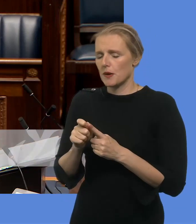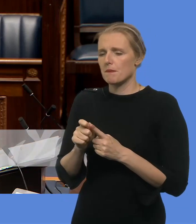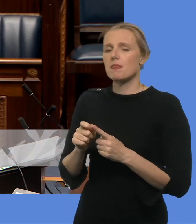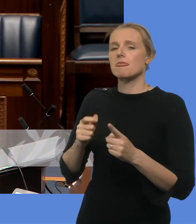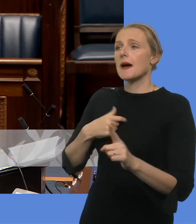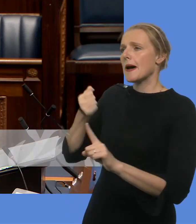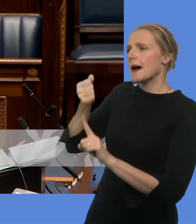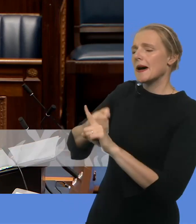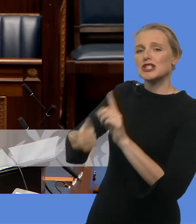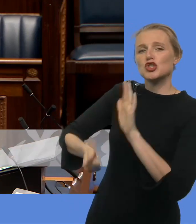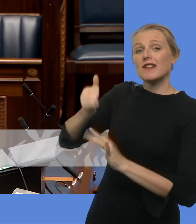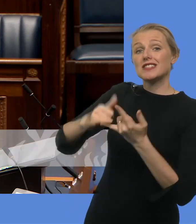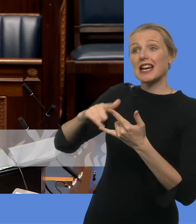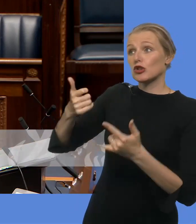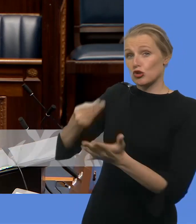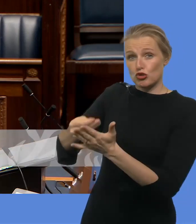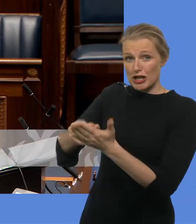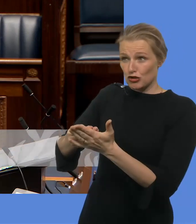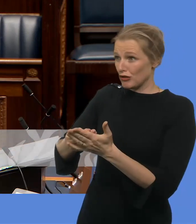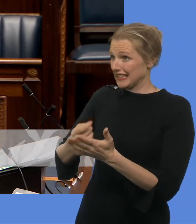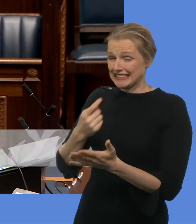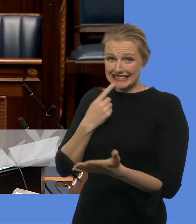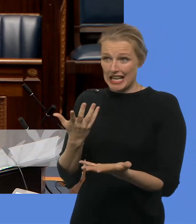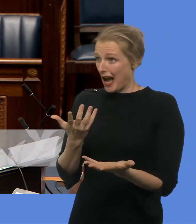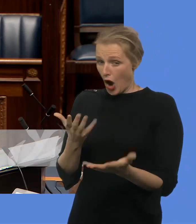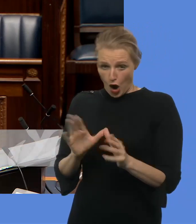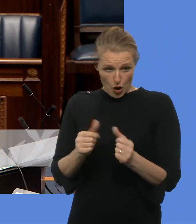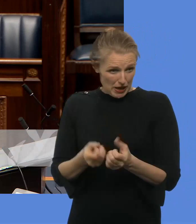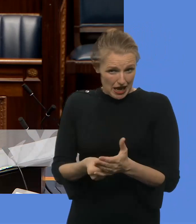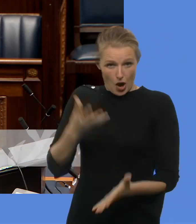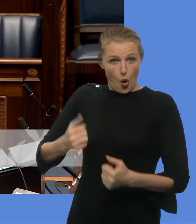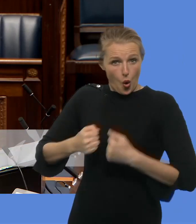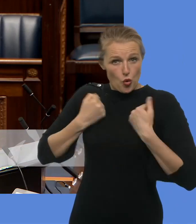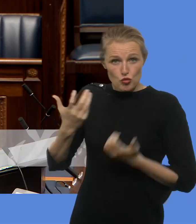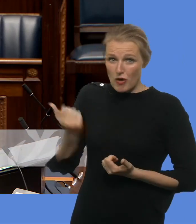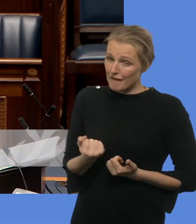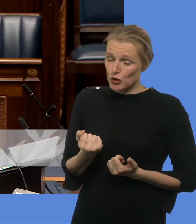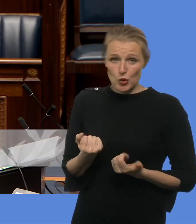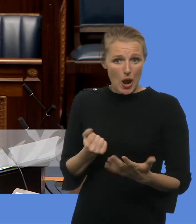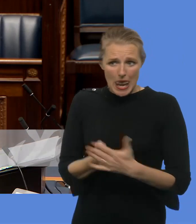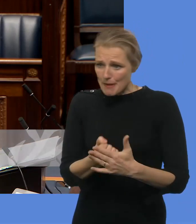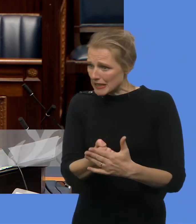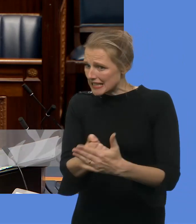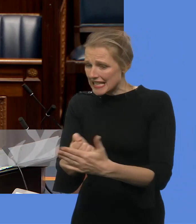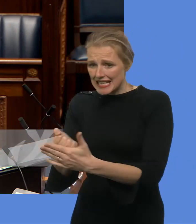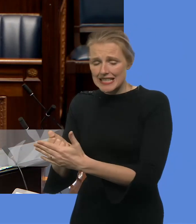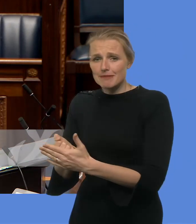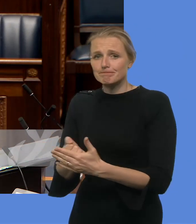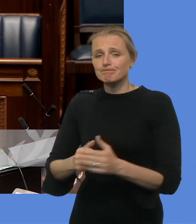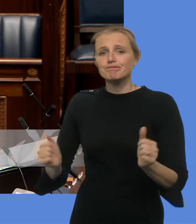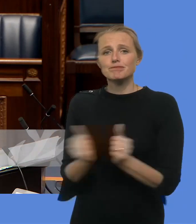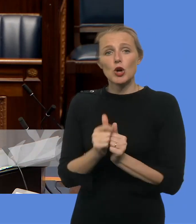Chief Secretary to the Treasury that we had limited levers to be able to raise revenue, that period has been extended to 24